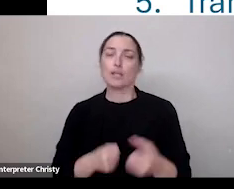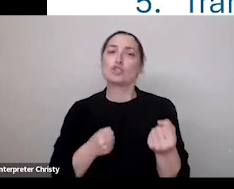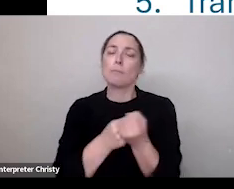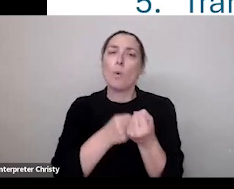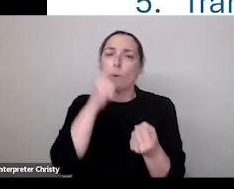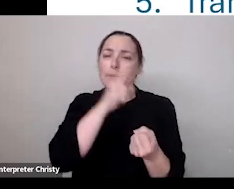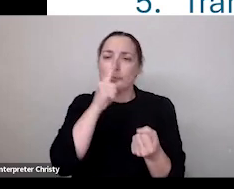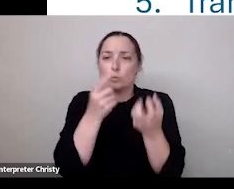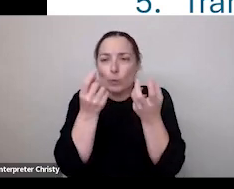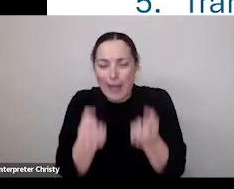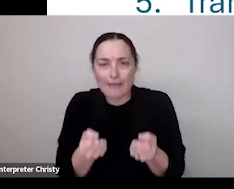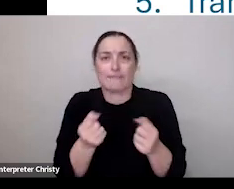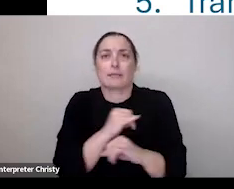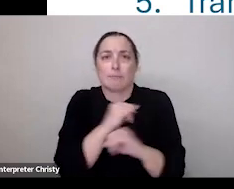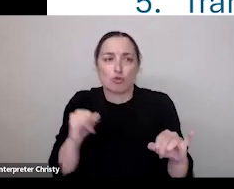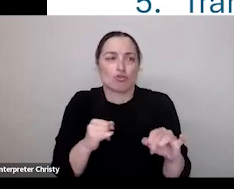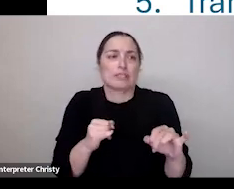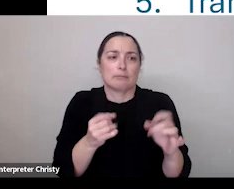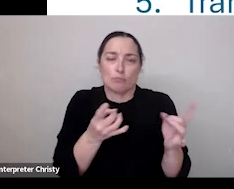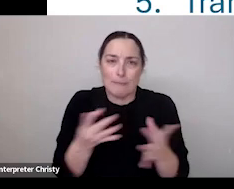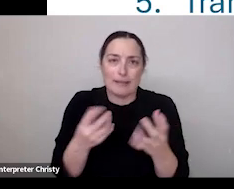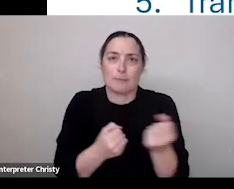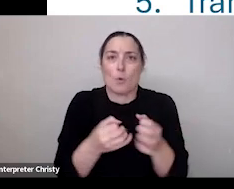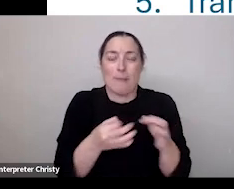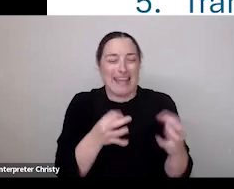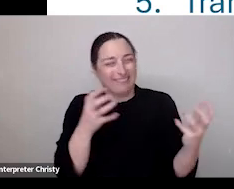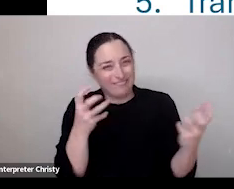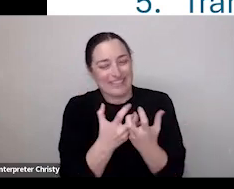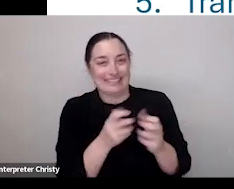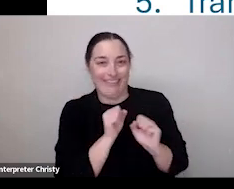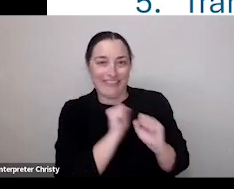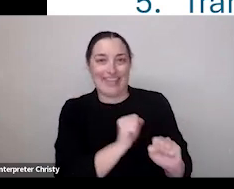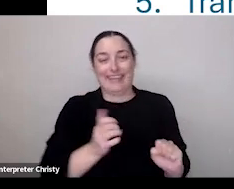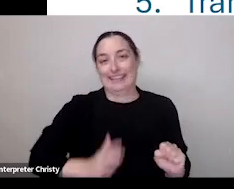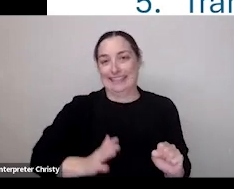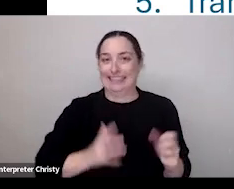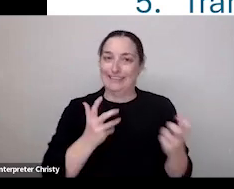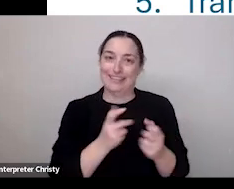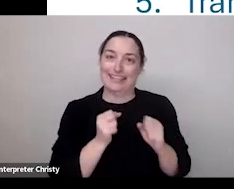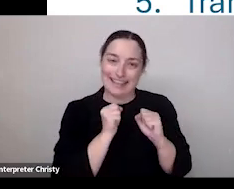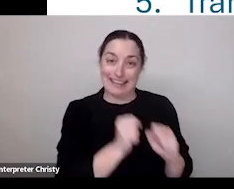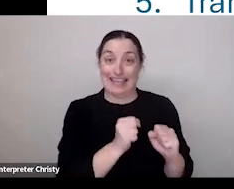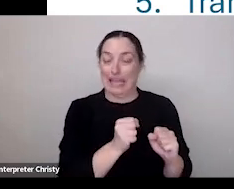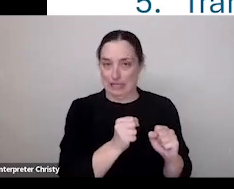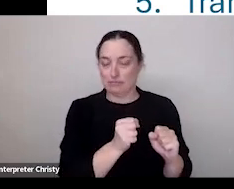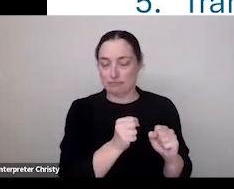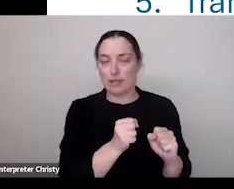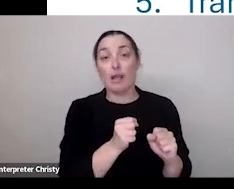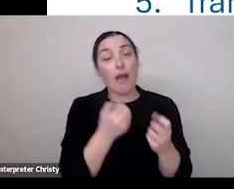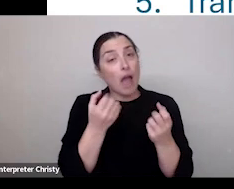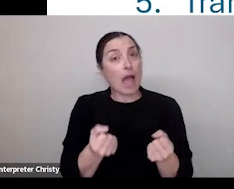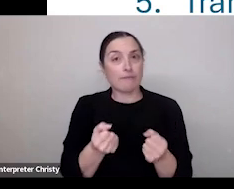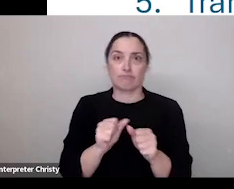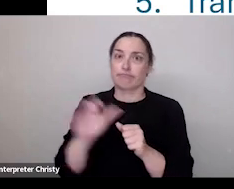emergency preparedness plan tailored to their support needs and situation. And we've got some great strategies coming out of the work that our